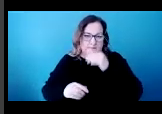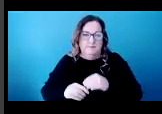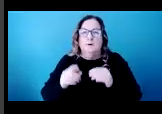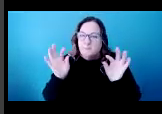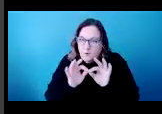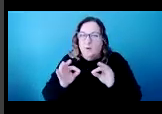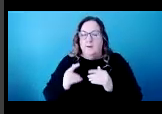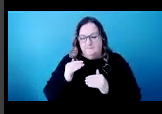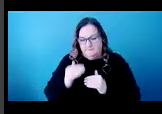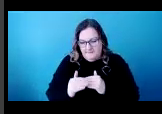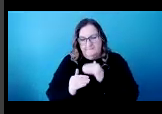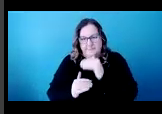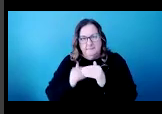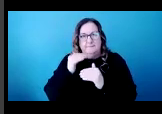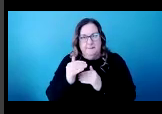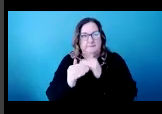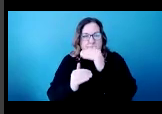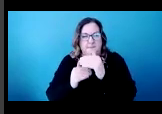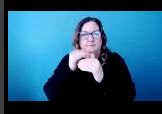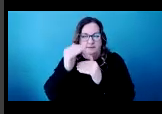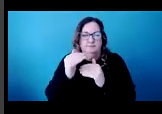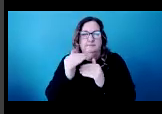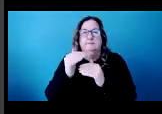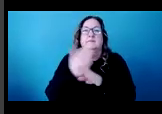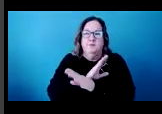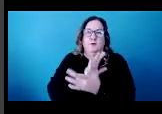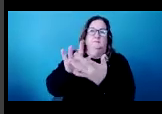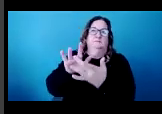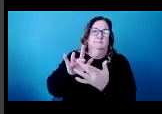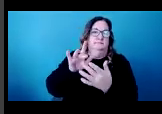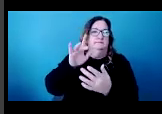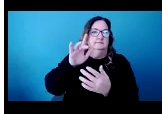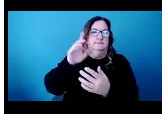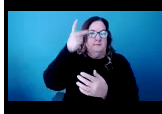you're going to the right place for the problem that you have.